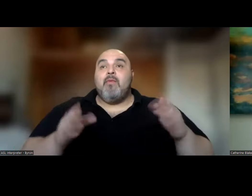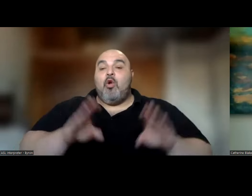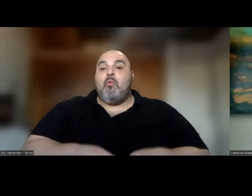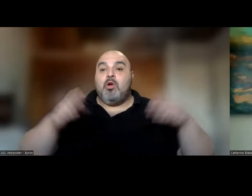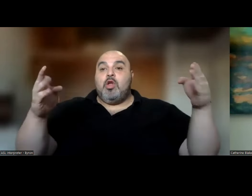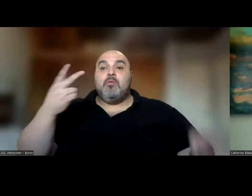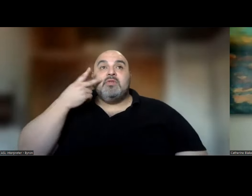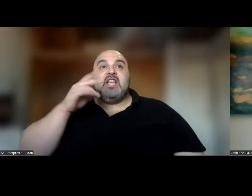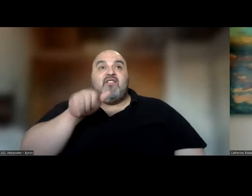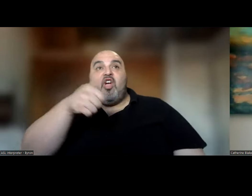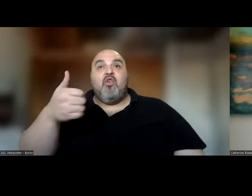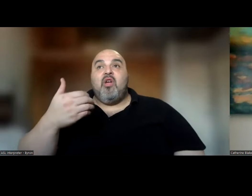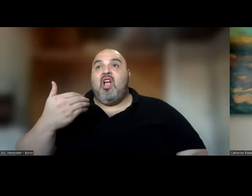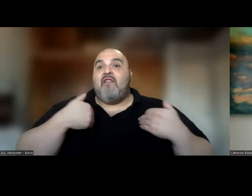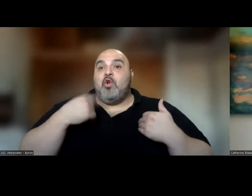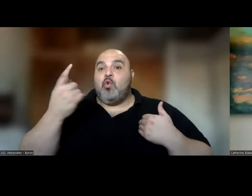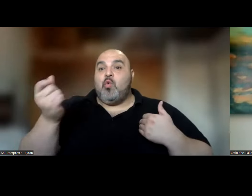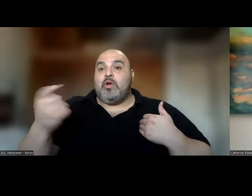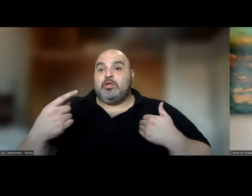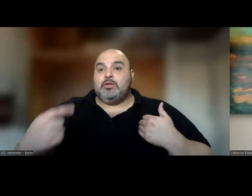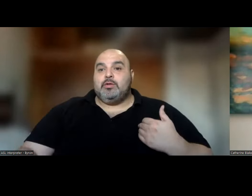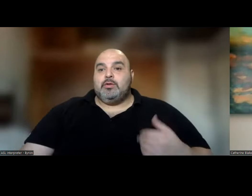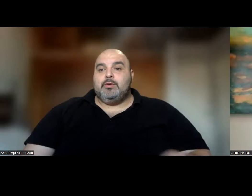see if anybody else had any questions.